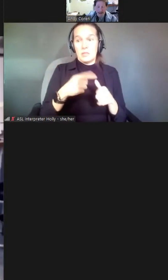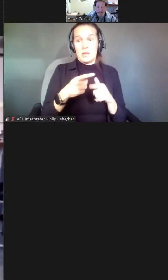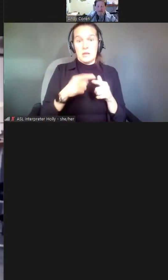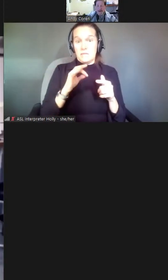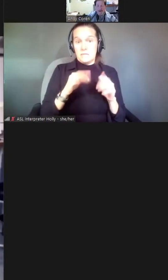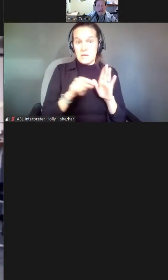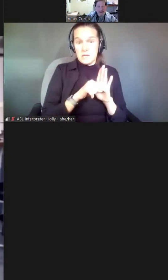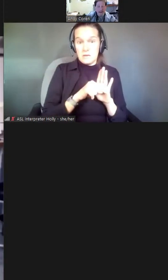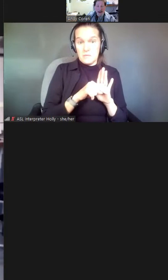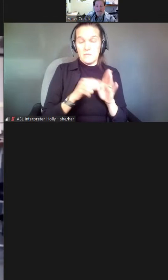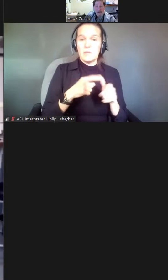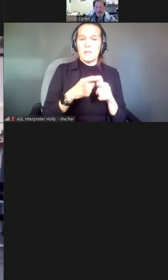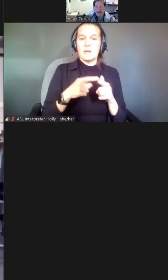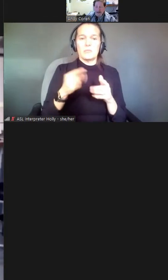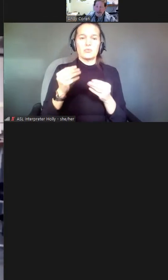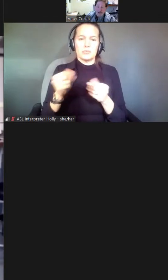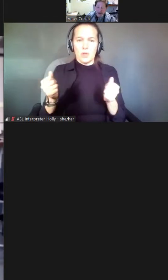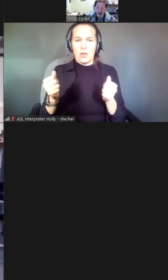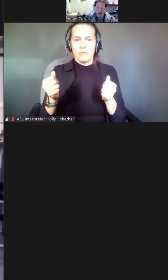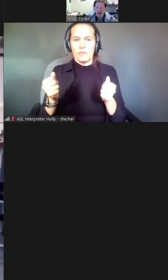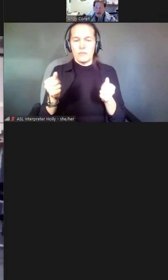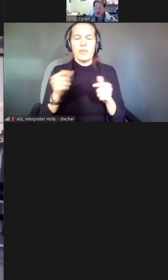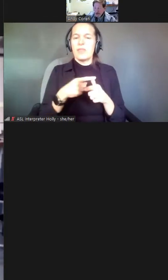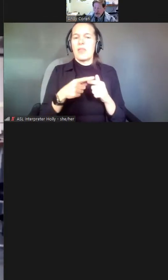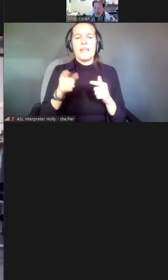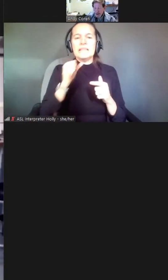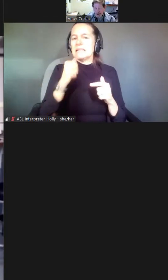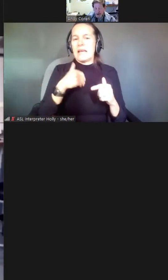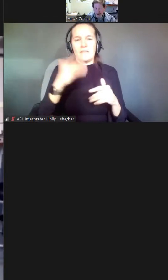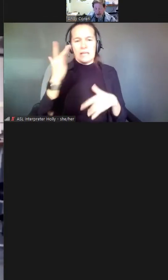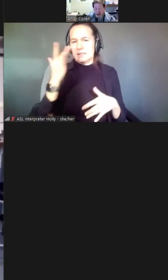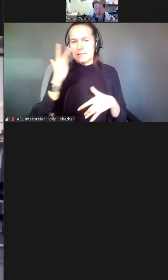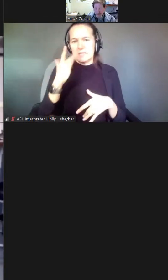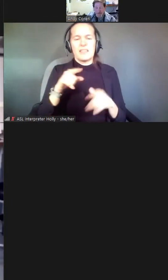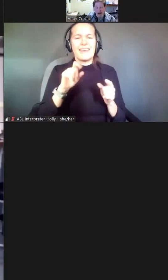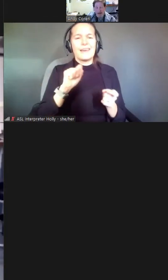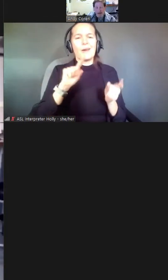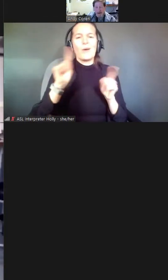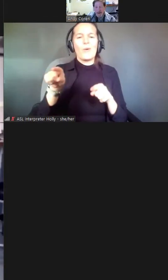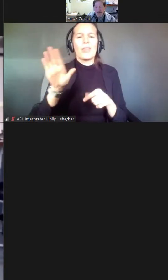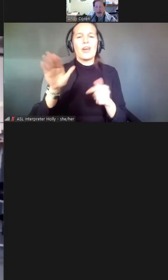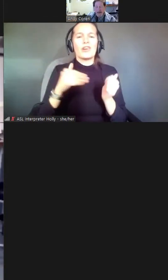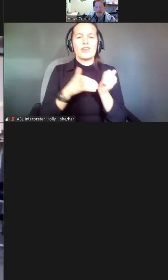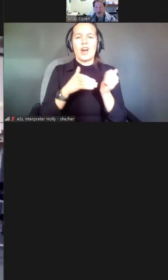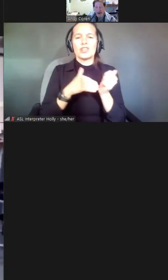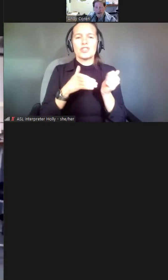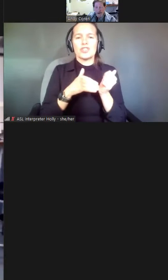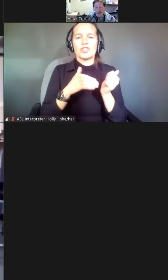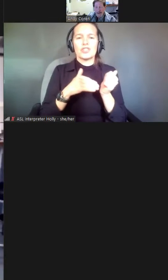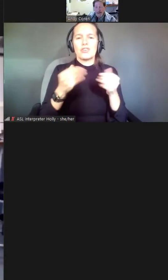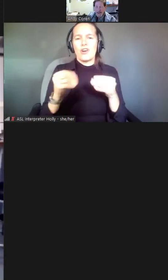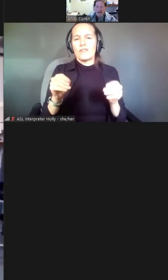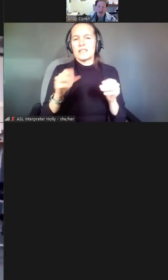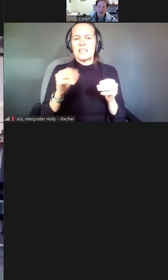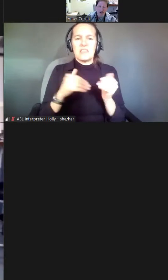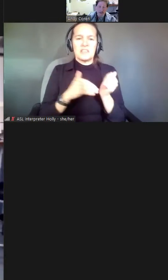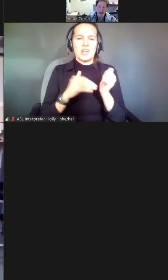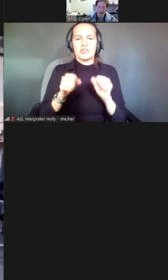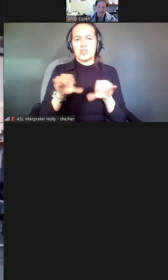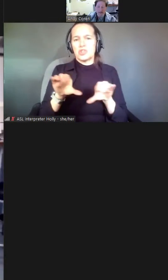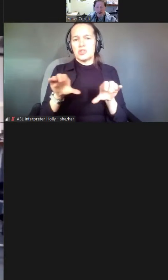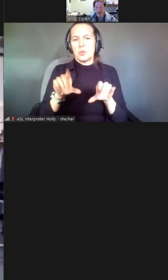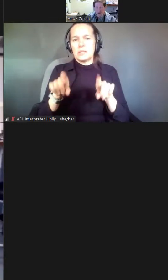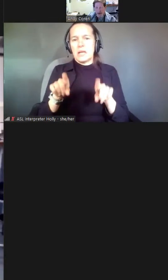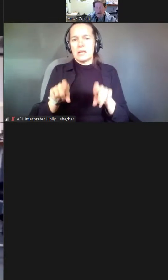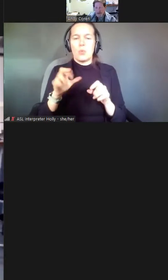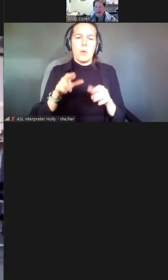if it's negative, then they didn't have the illness. They could go to their own personal provider, and a provider could do that test, or they may